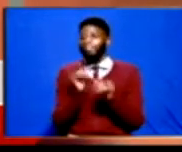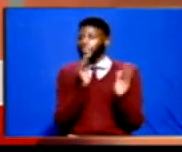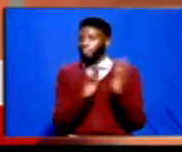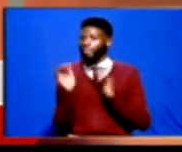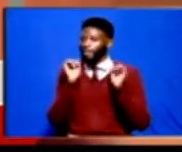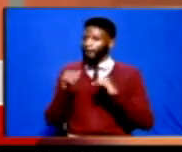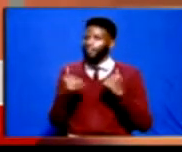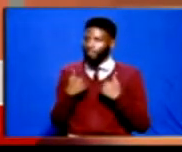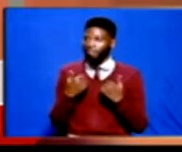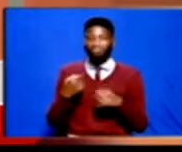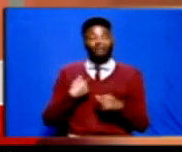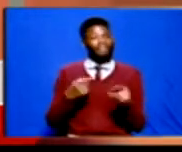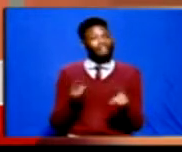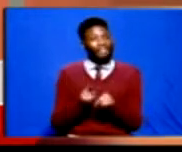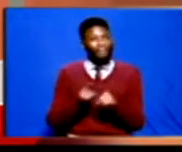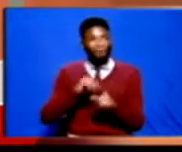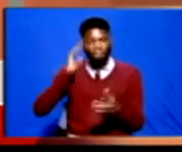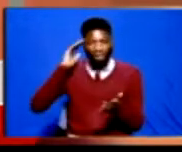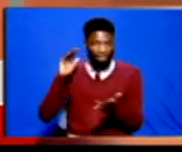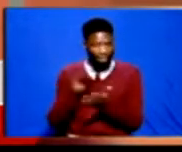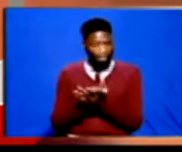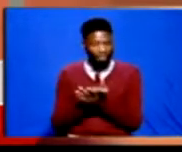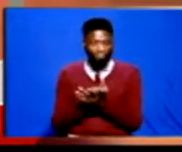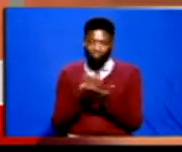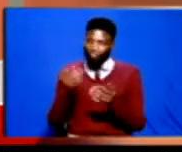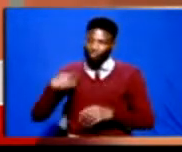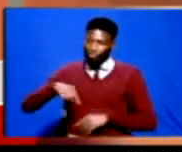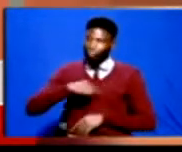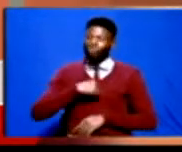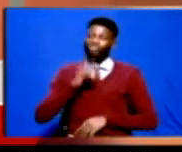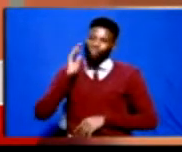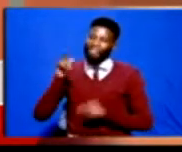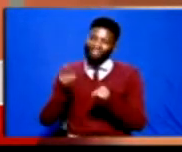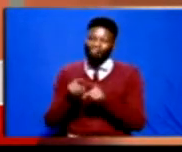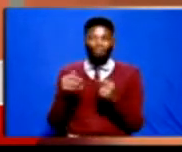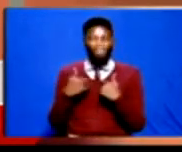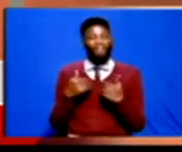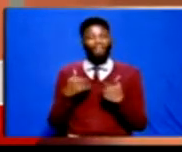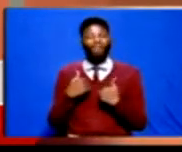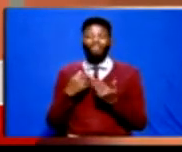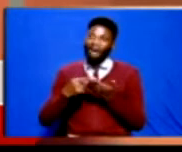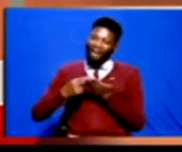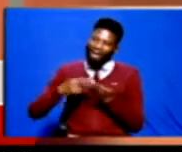I'm still a believer that we will still have some high oil prices,